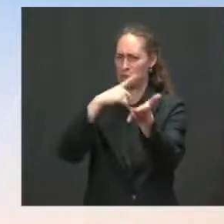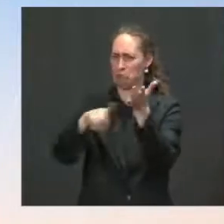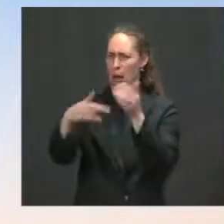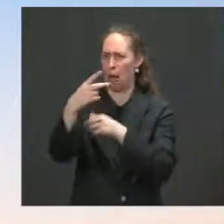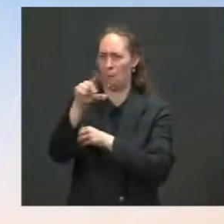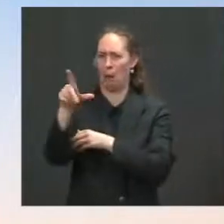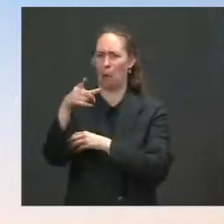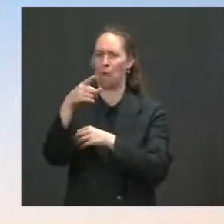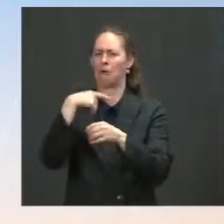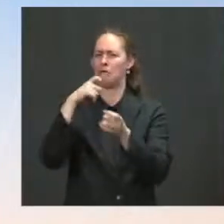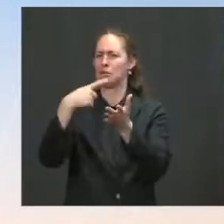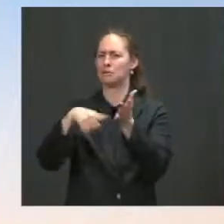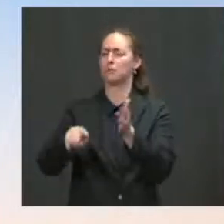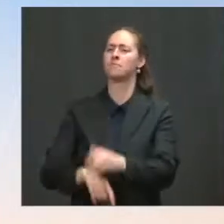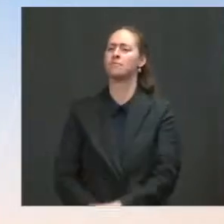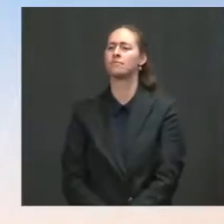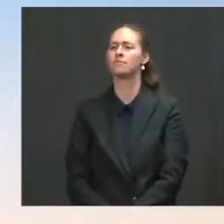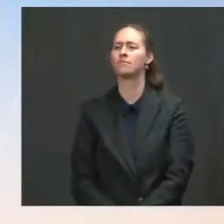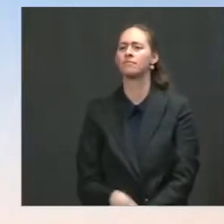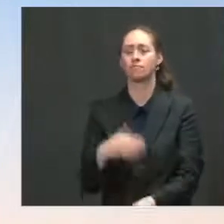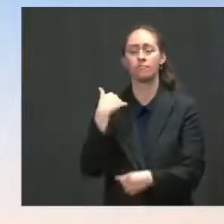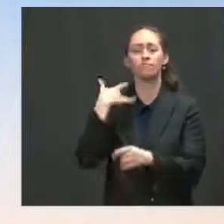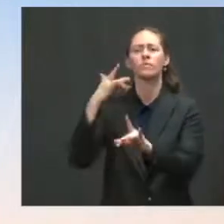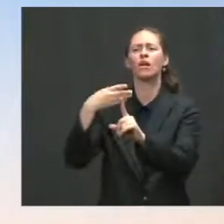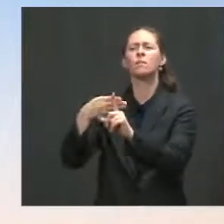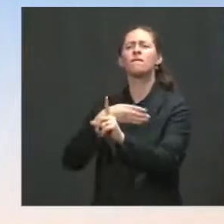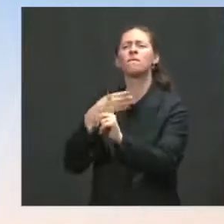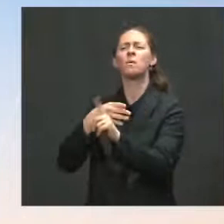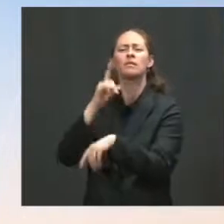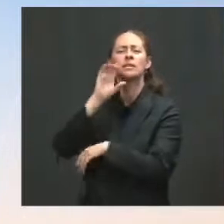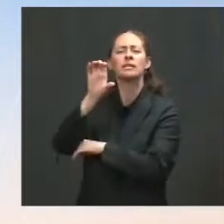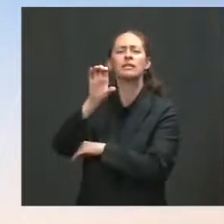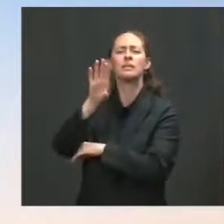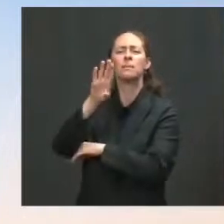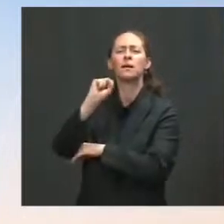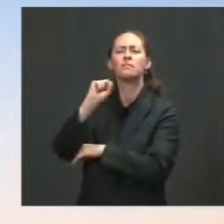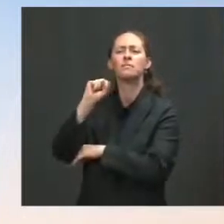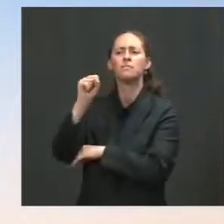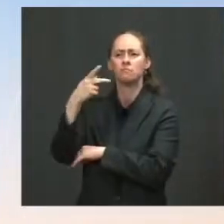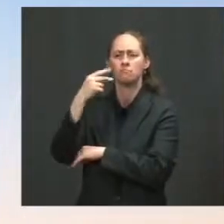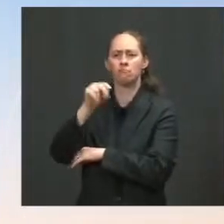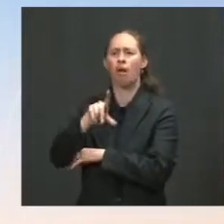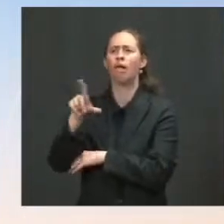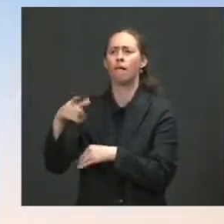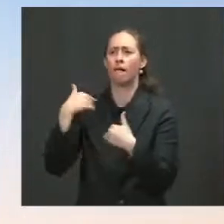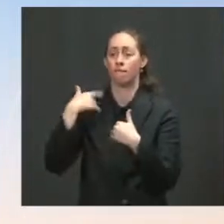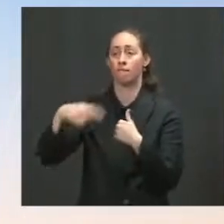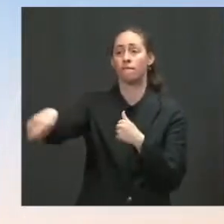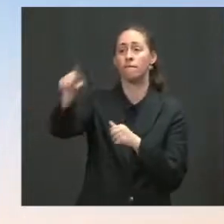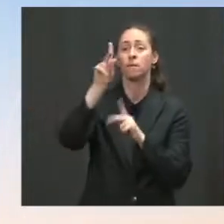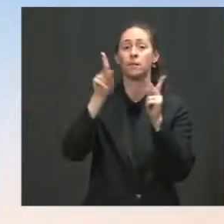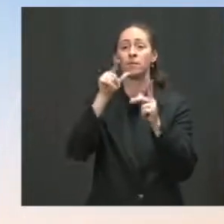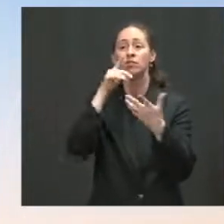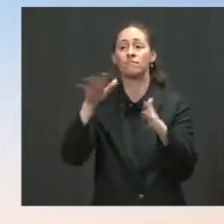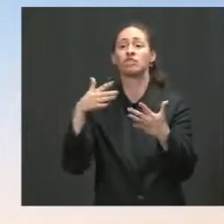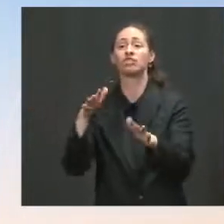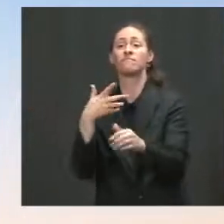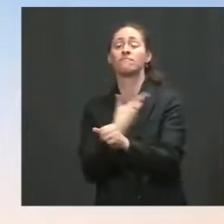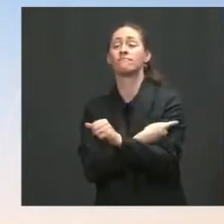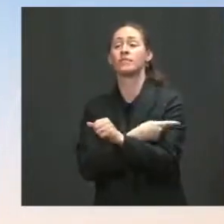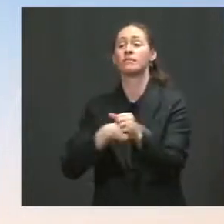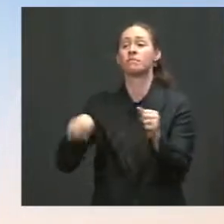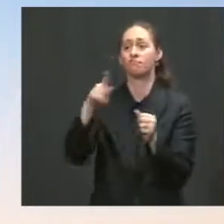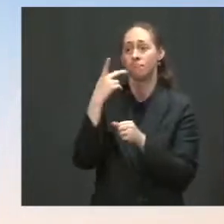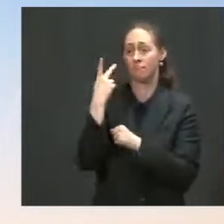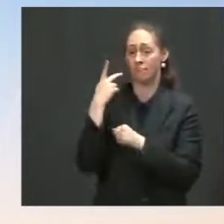poll, showed that more vaccinated Americans were concerned about the rise of Delta than unvaccinated. So that was